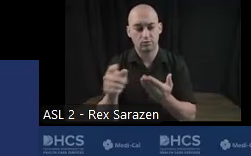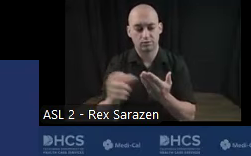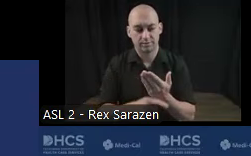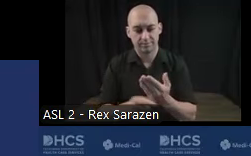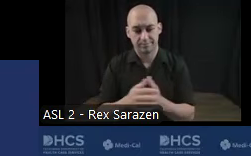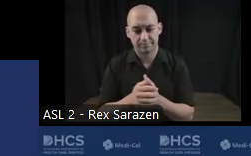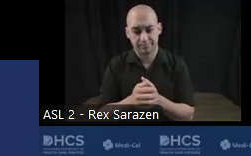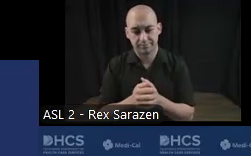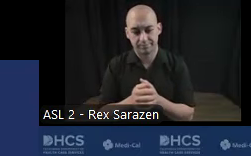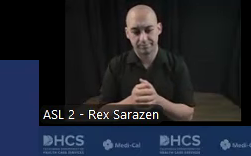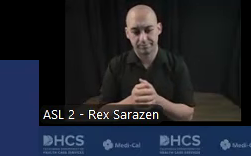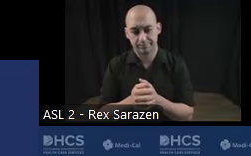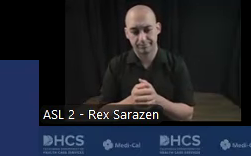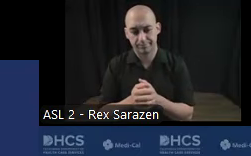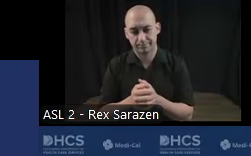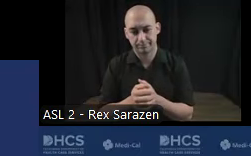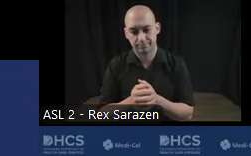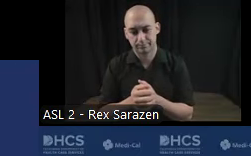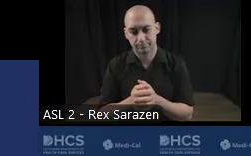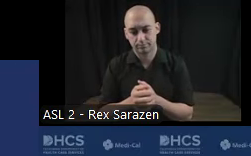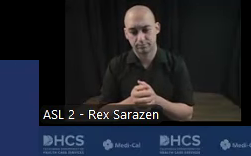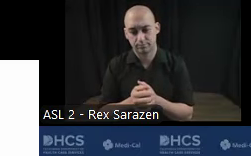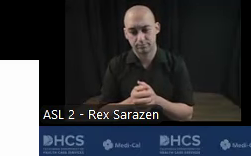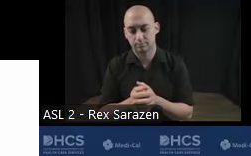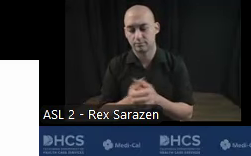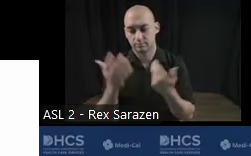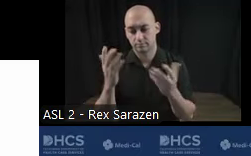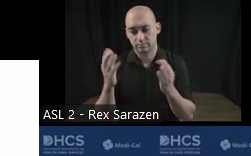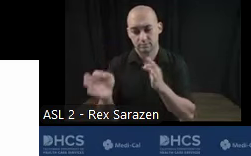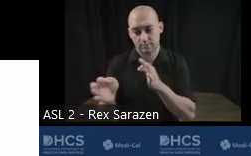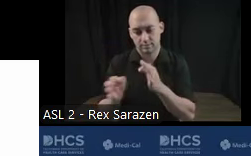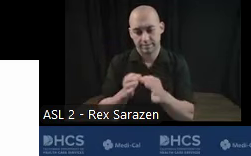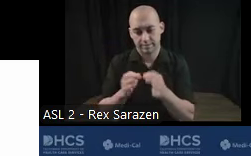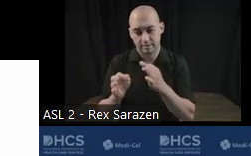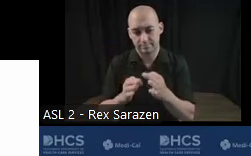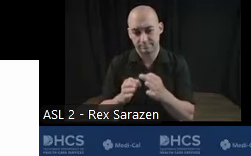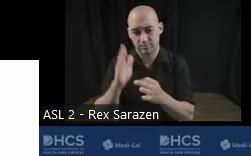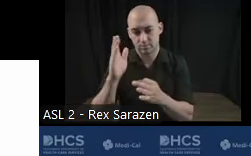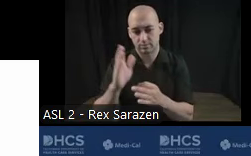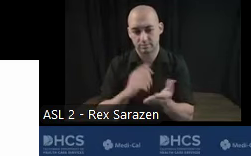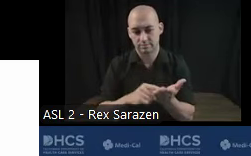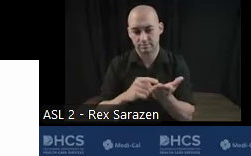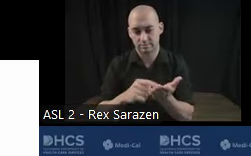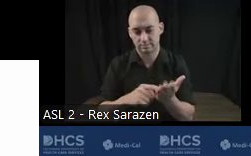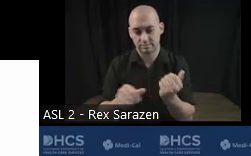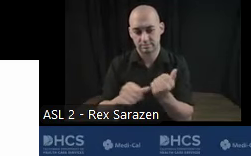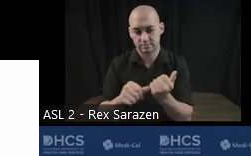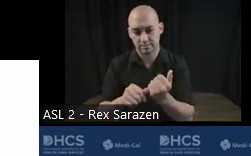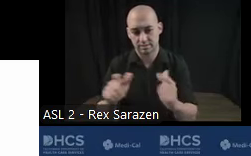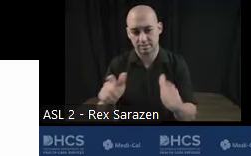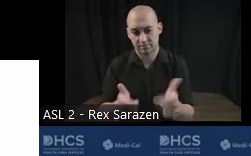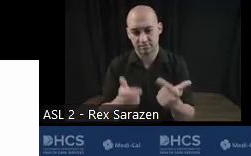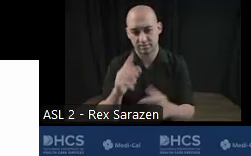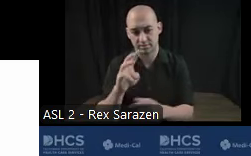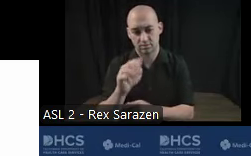get started. So like as was explained, today I'm just going to talk about the assisted living waiver